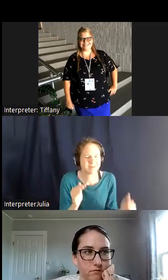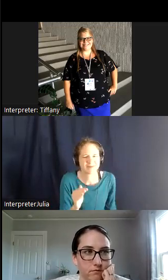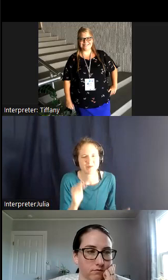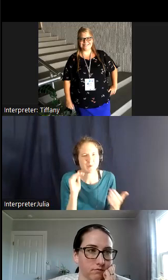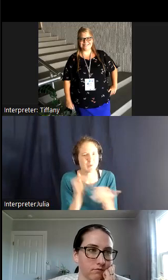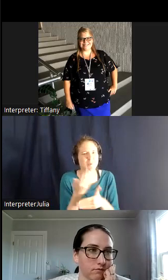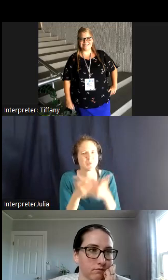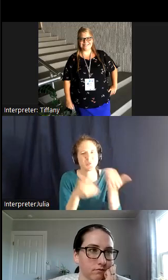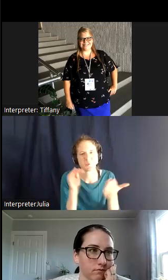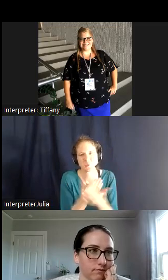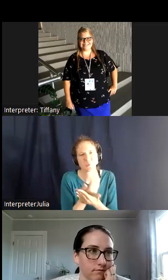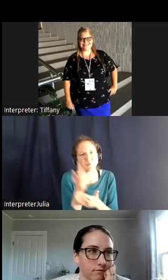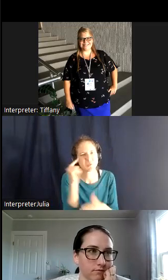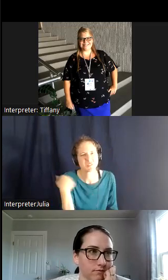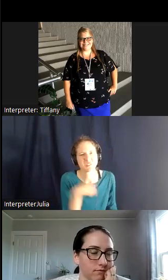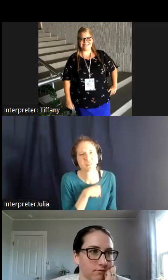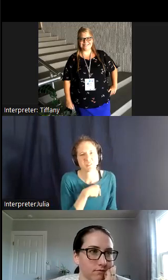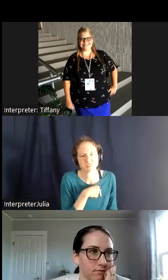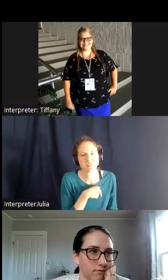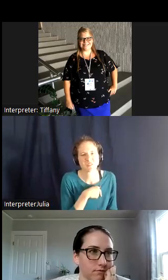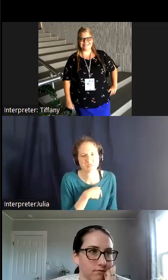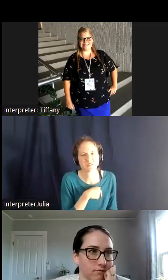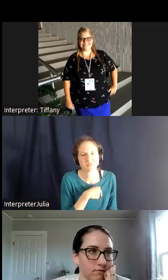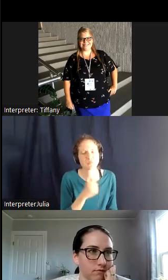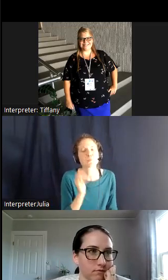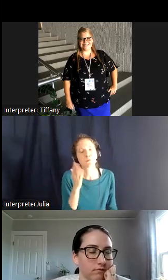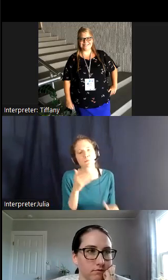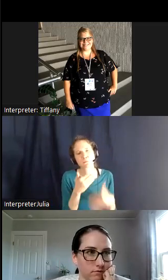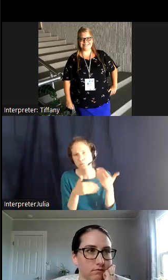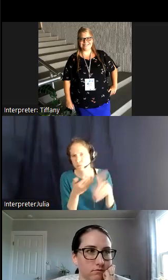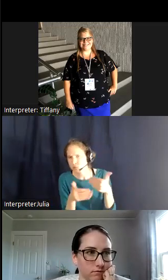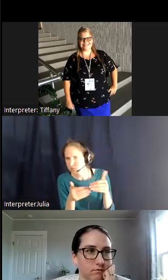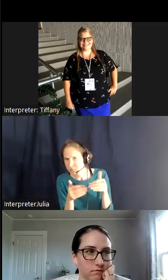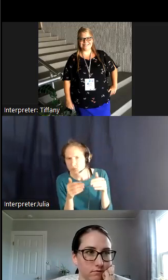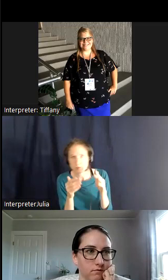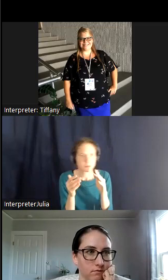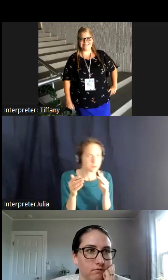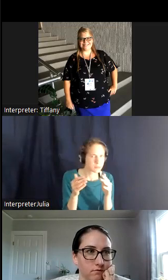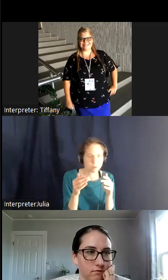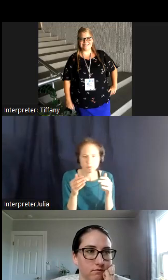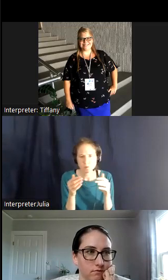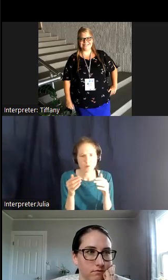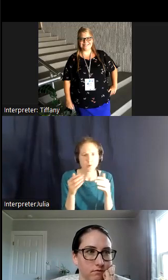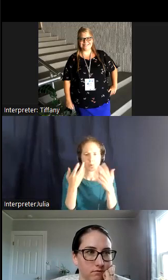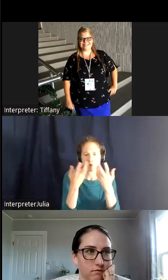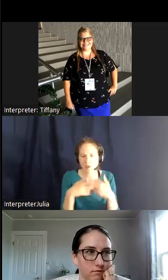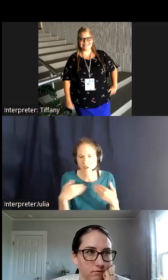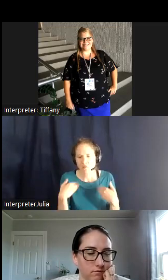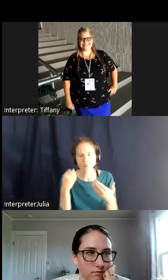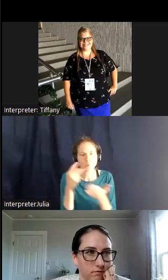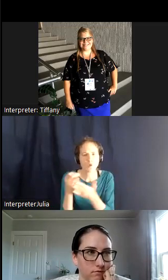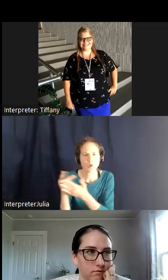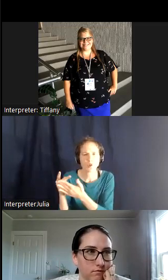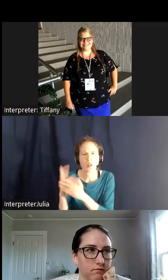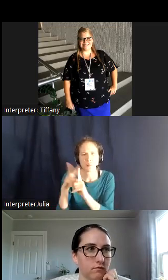for us, and we'll be working through getting those approval applications through the process. So I think it's